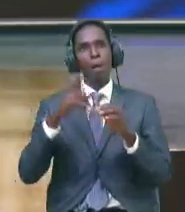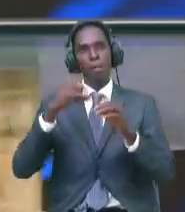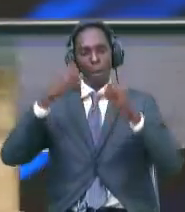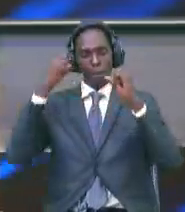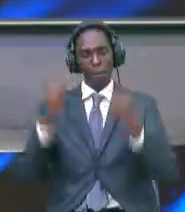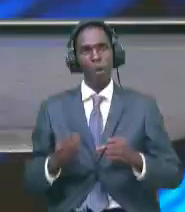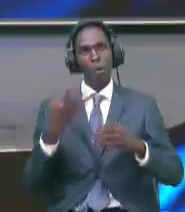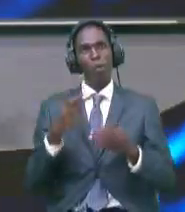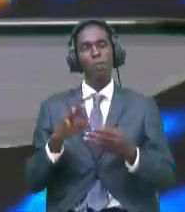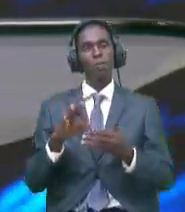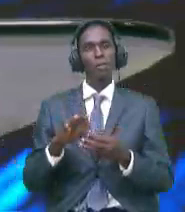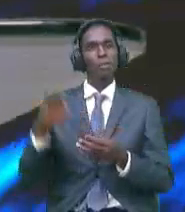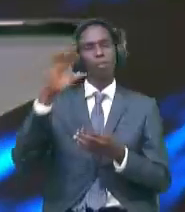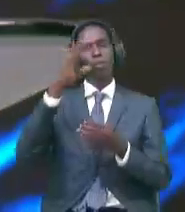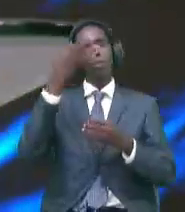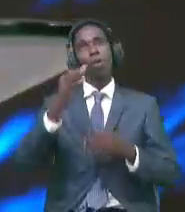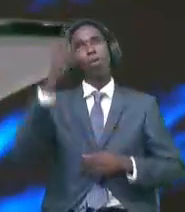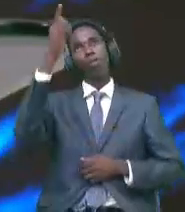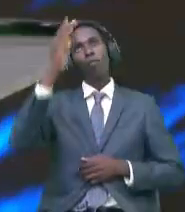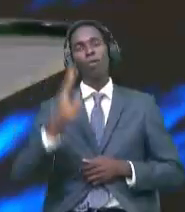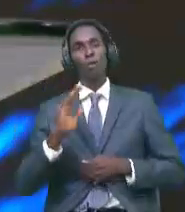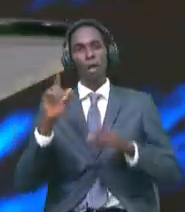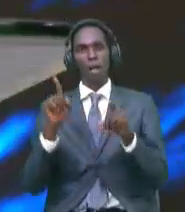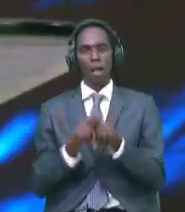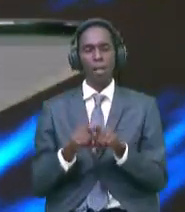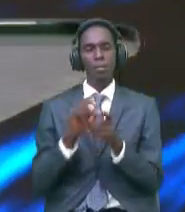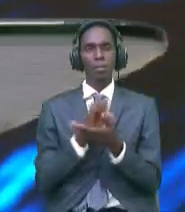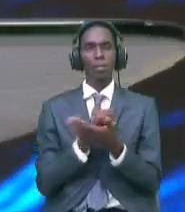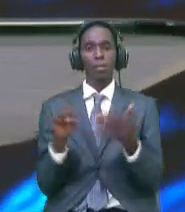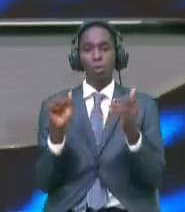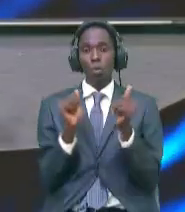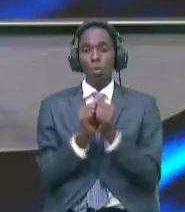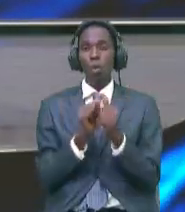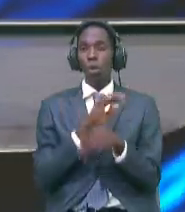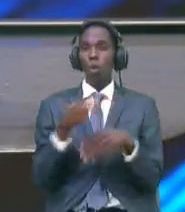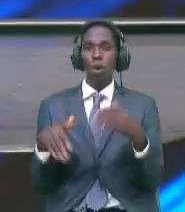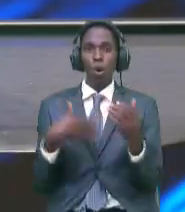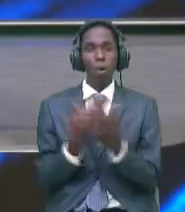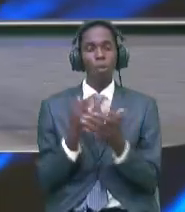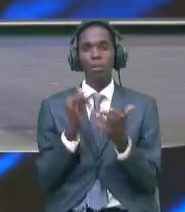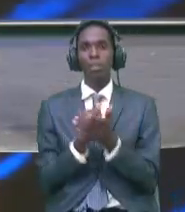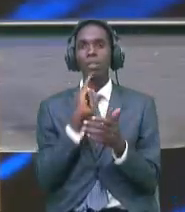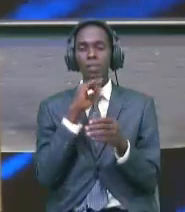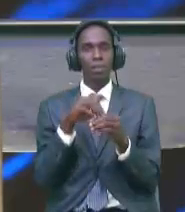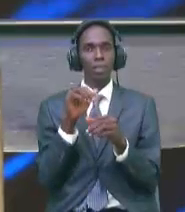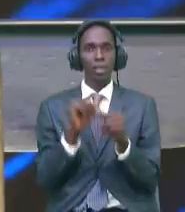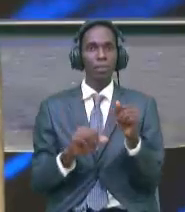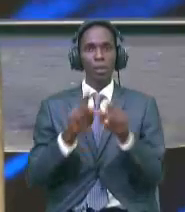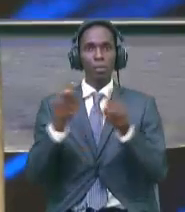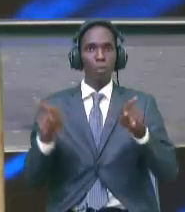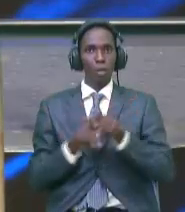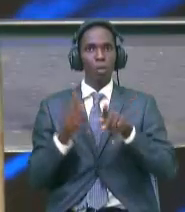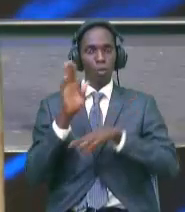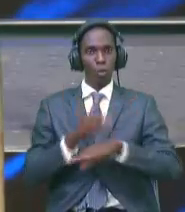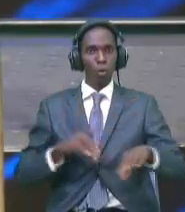of God as saints. With all that in every place call upon the